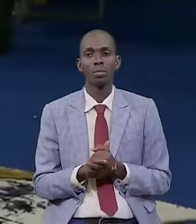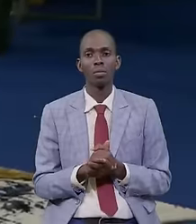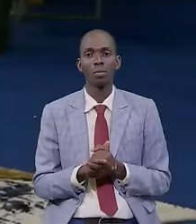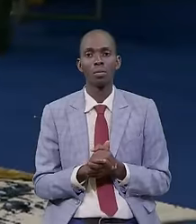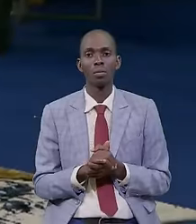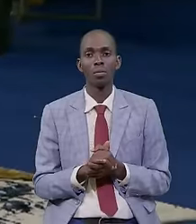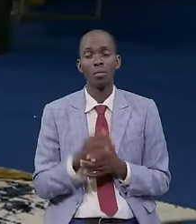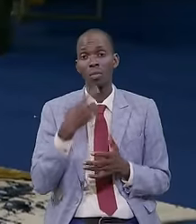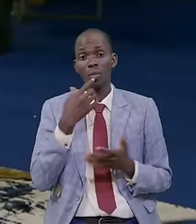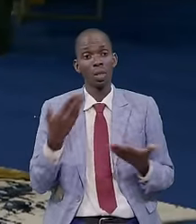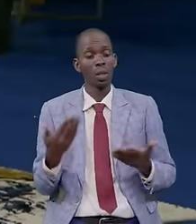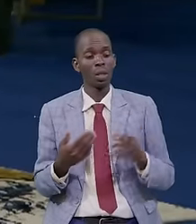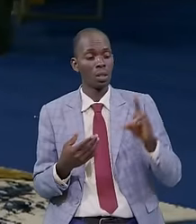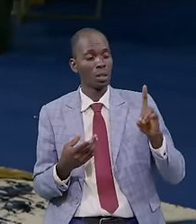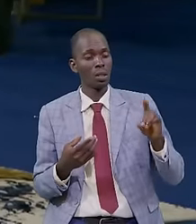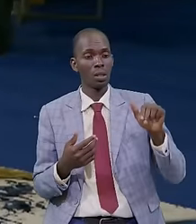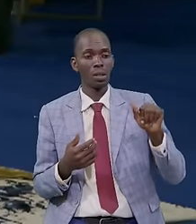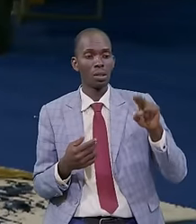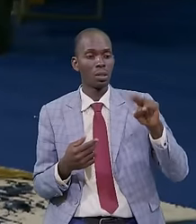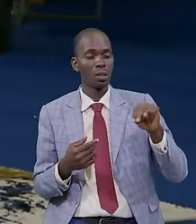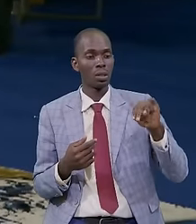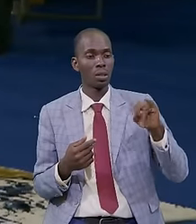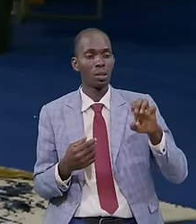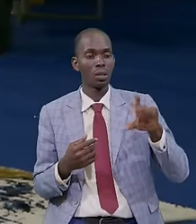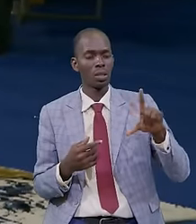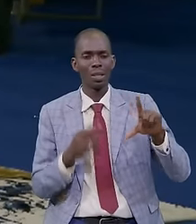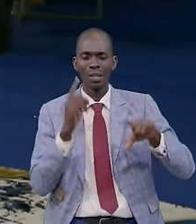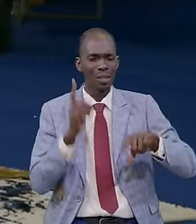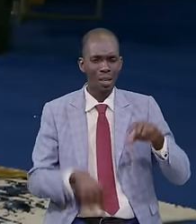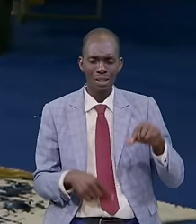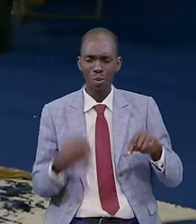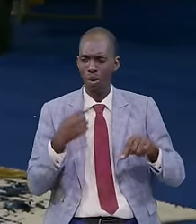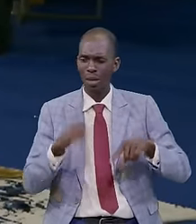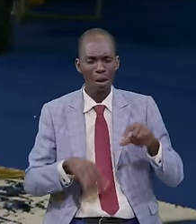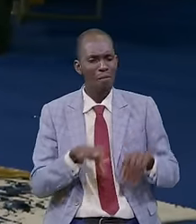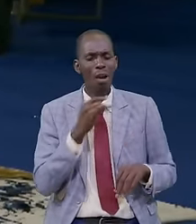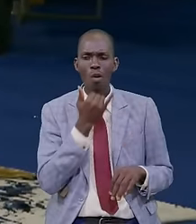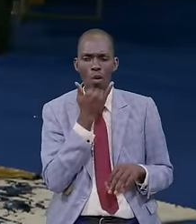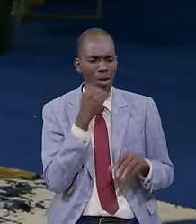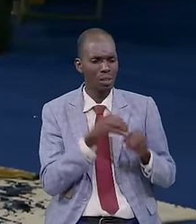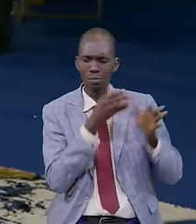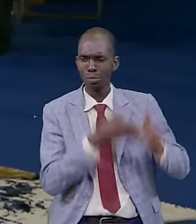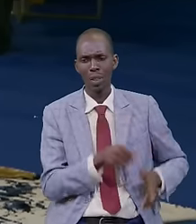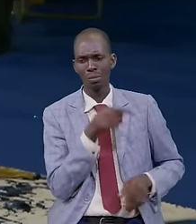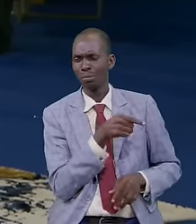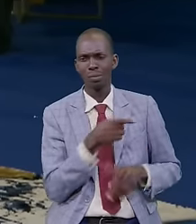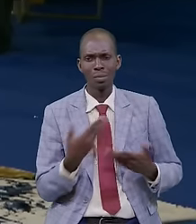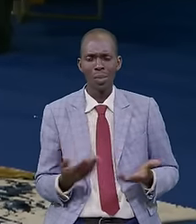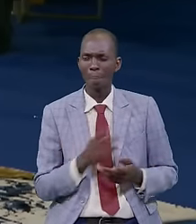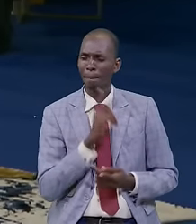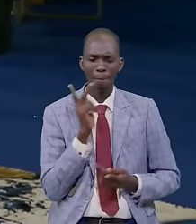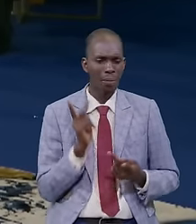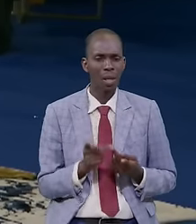could not be faulted about anything. And so they said anybody that prays